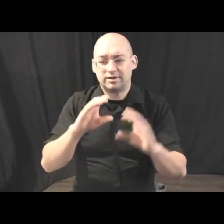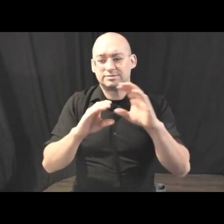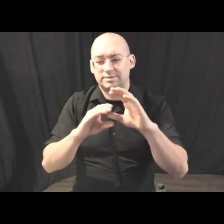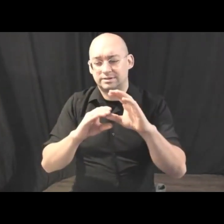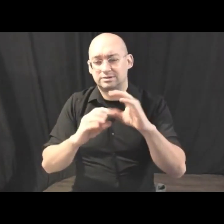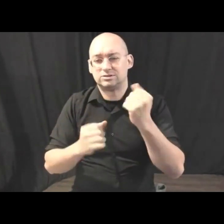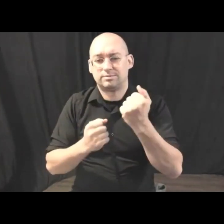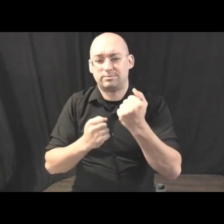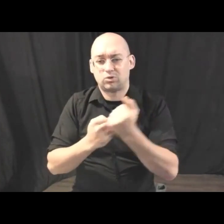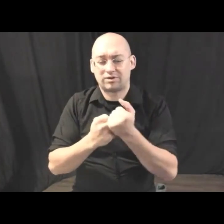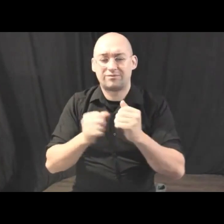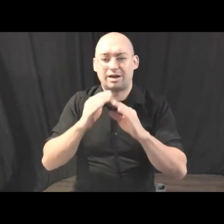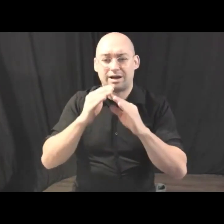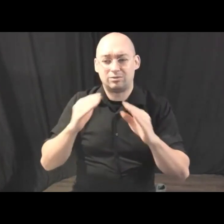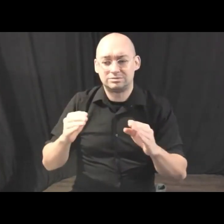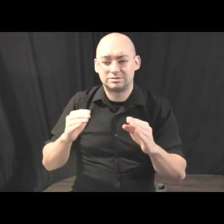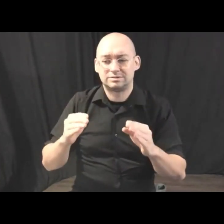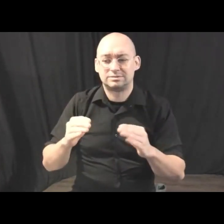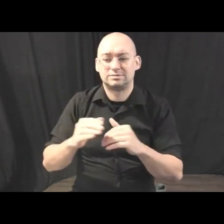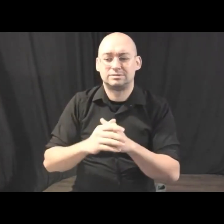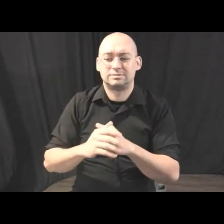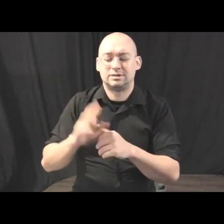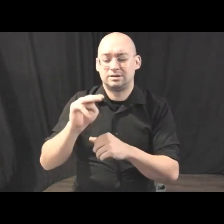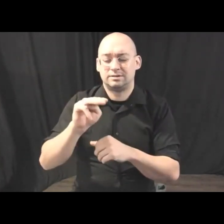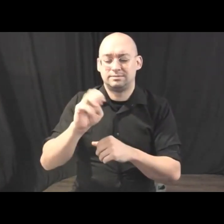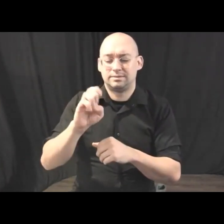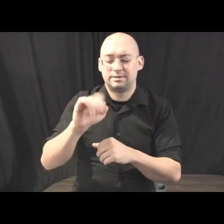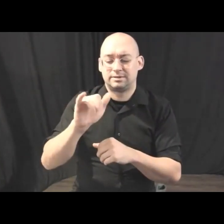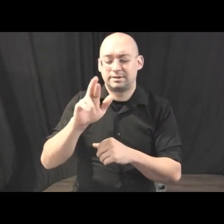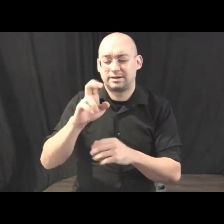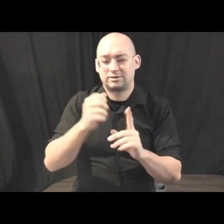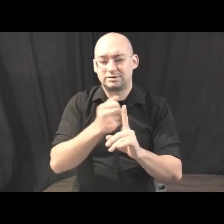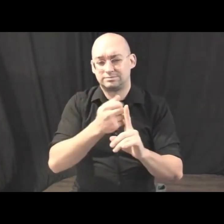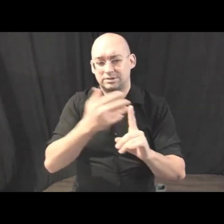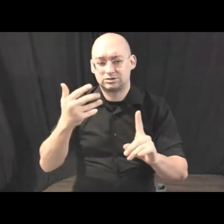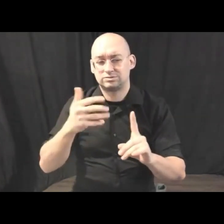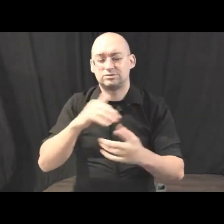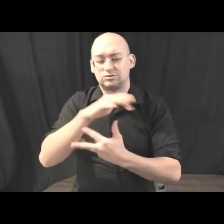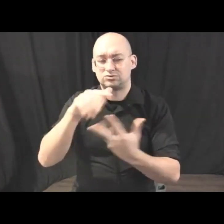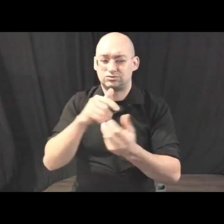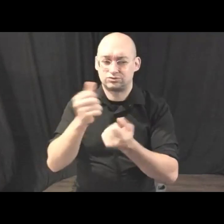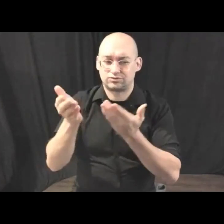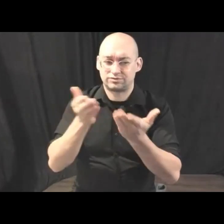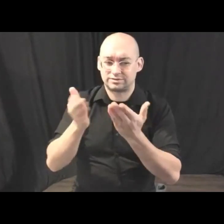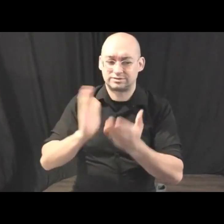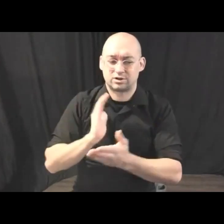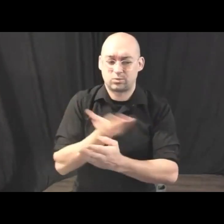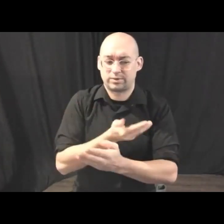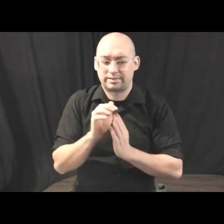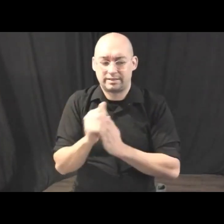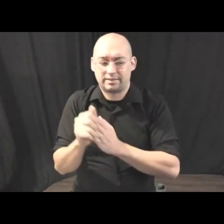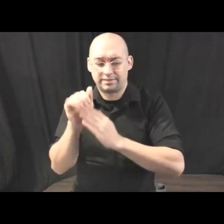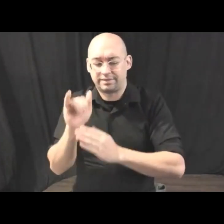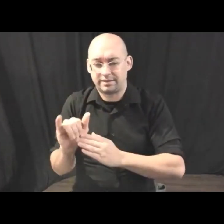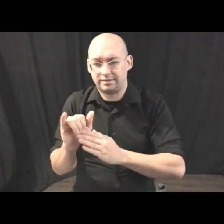housing. Director Morris mentioned community care expansion. That was one over at Social Services that we led, and you're starting